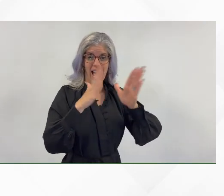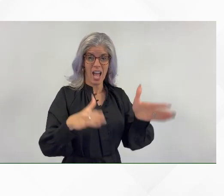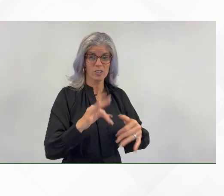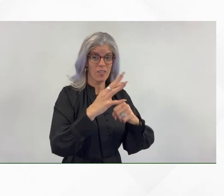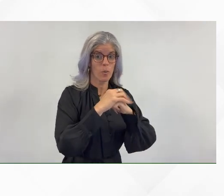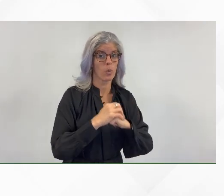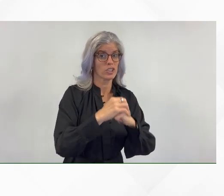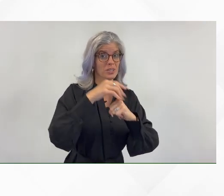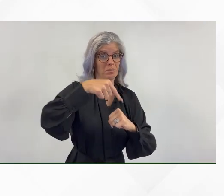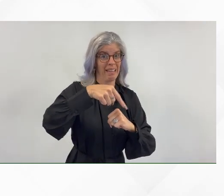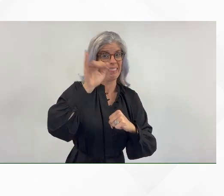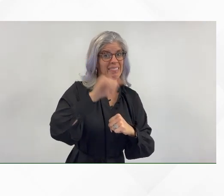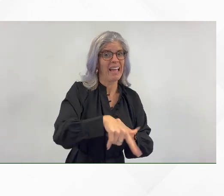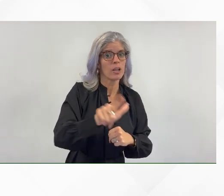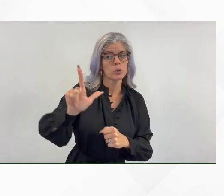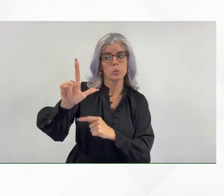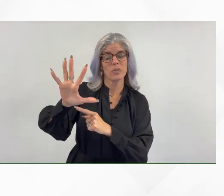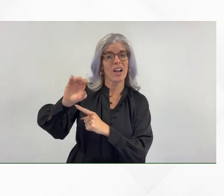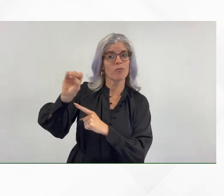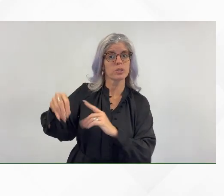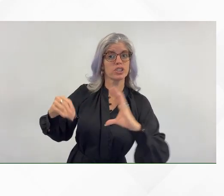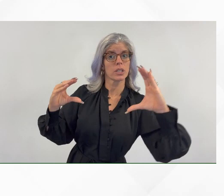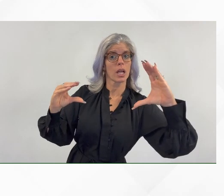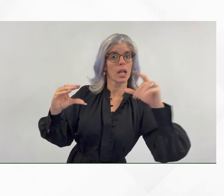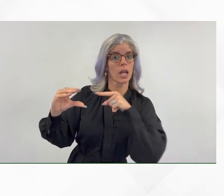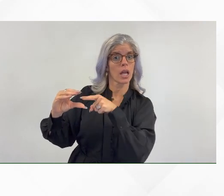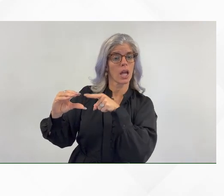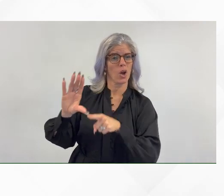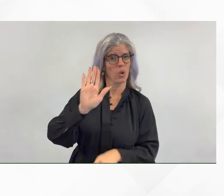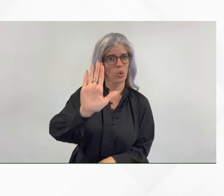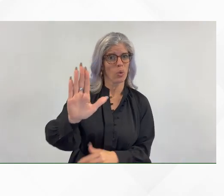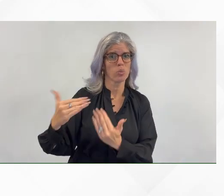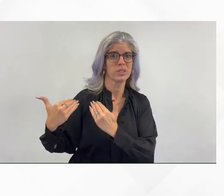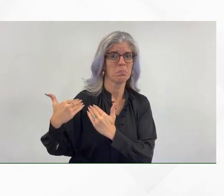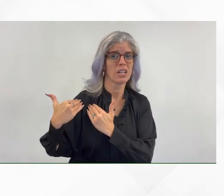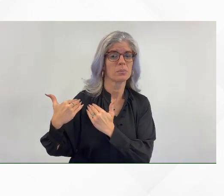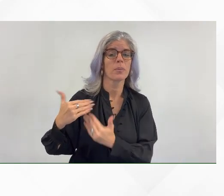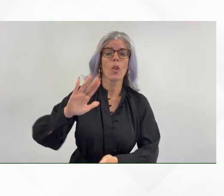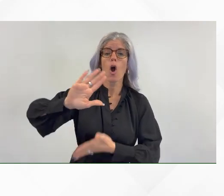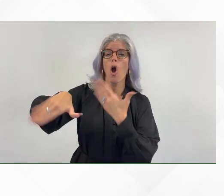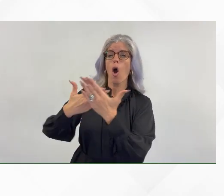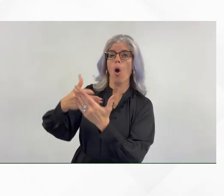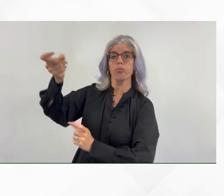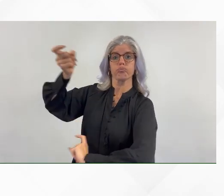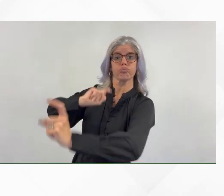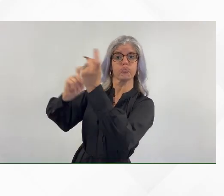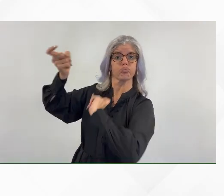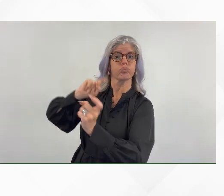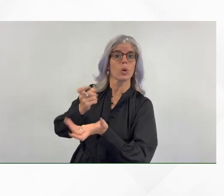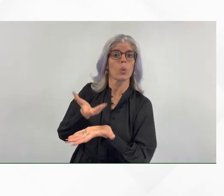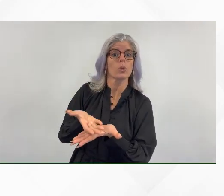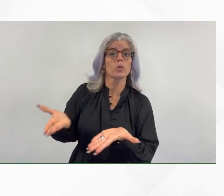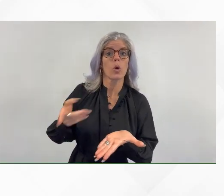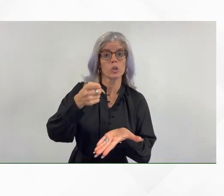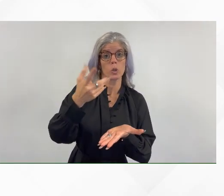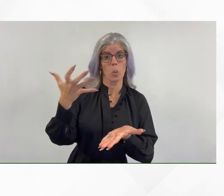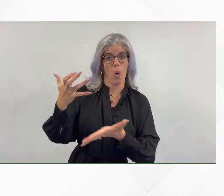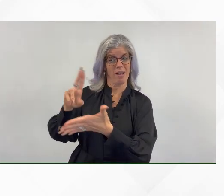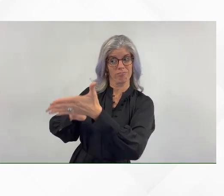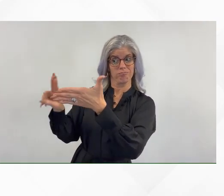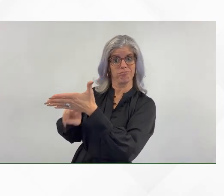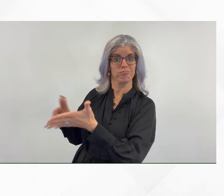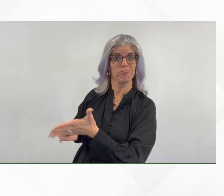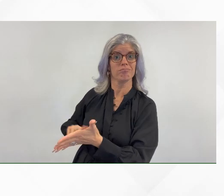when, where, why, and how the donated resources activity occurred. For example, for your volunteers, make sure you include their